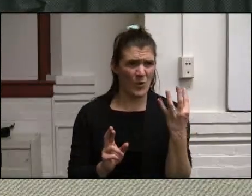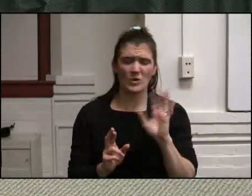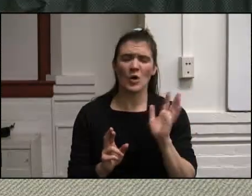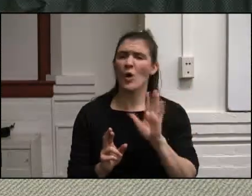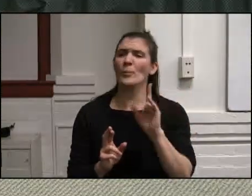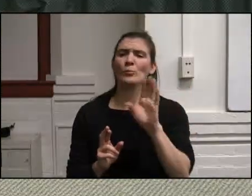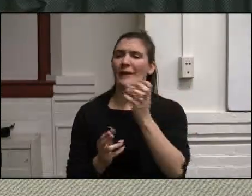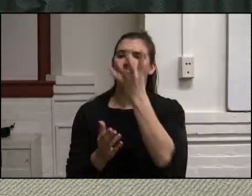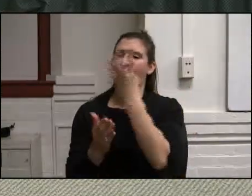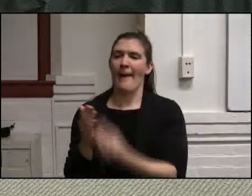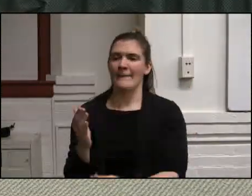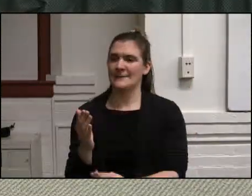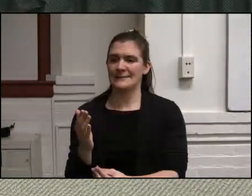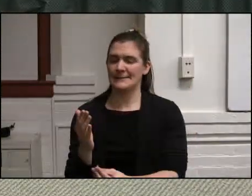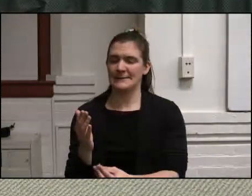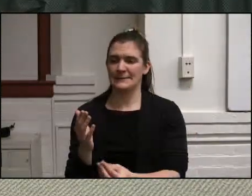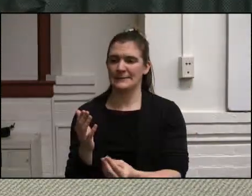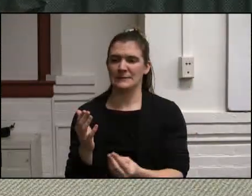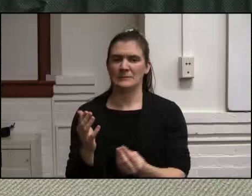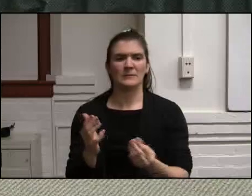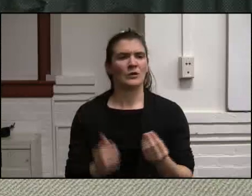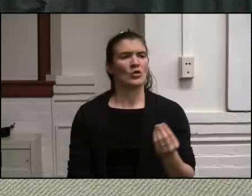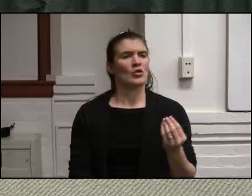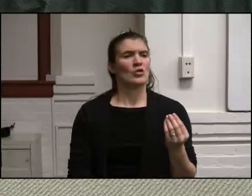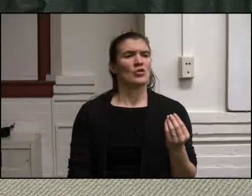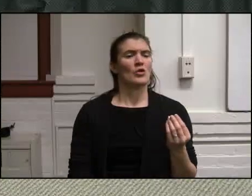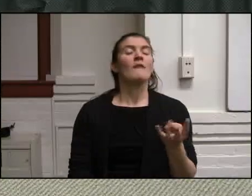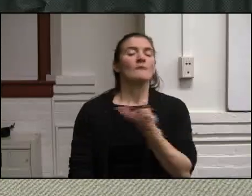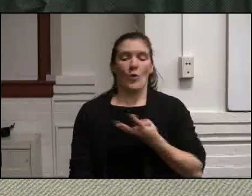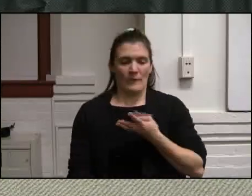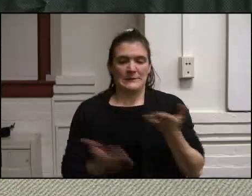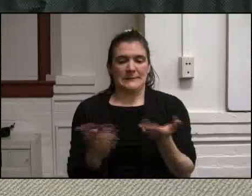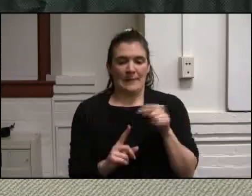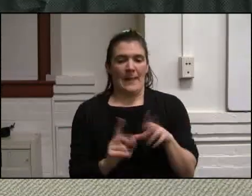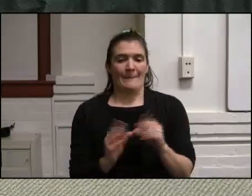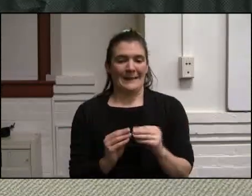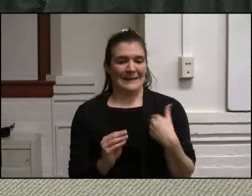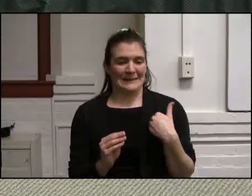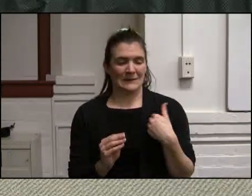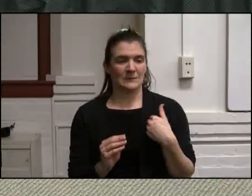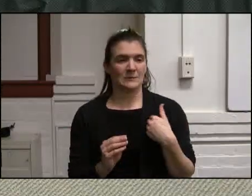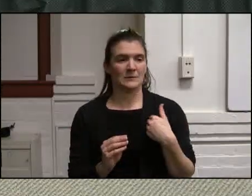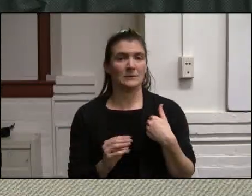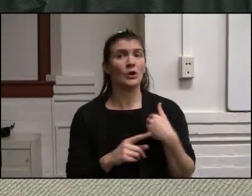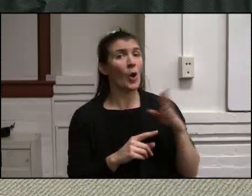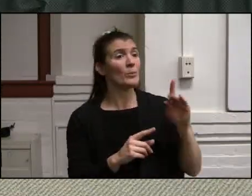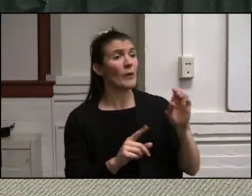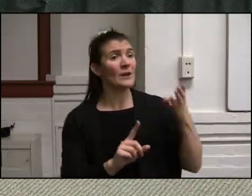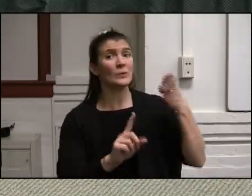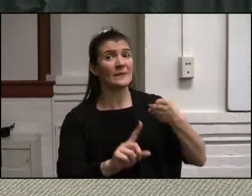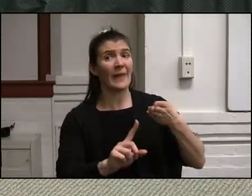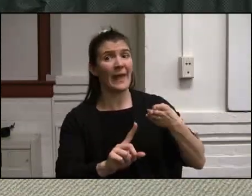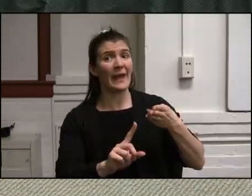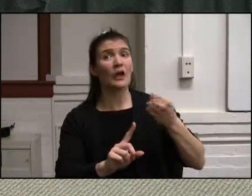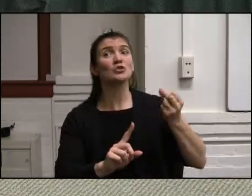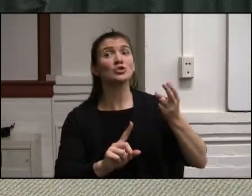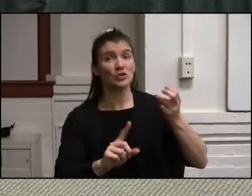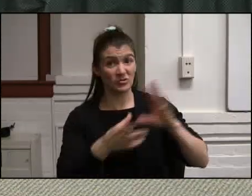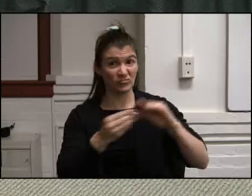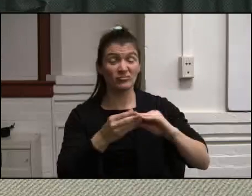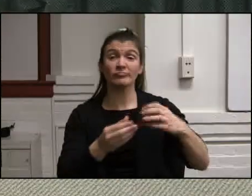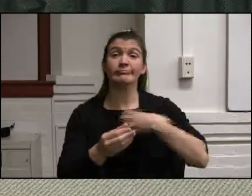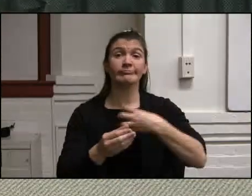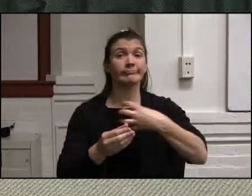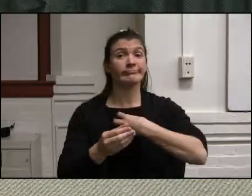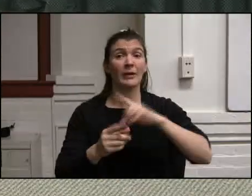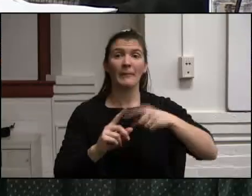at that meeting as well. So there was only four of us at that meeting as well. No, Brandy was there, because she had issues